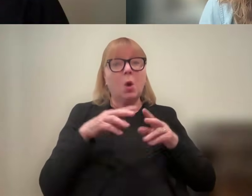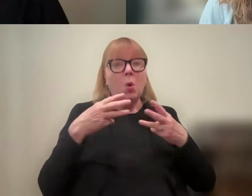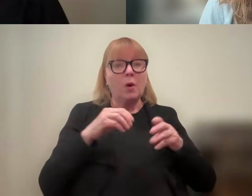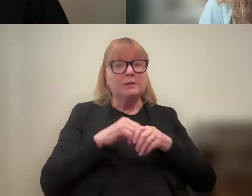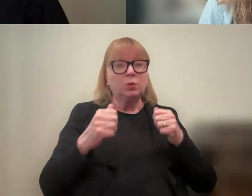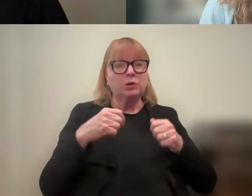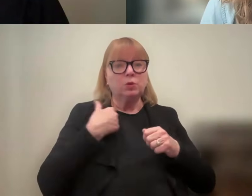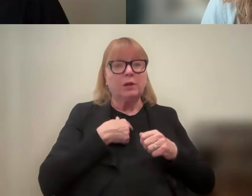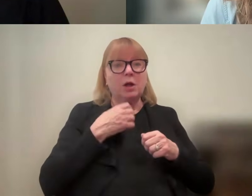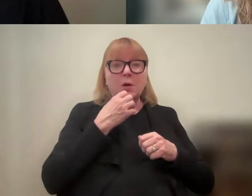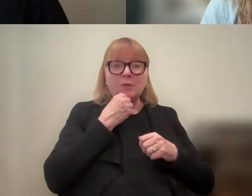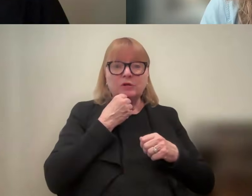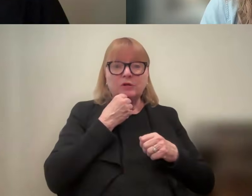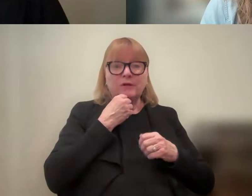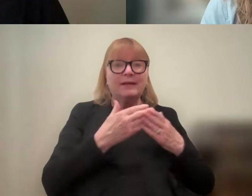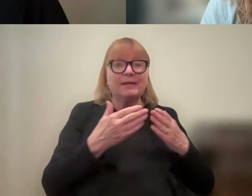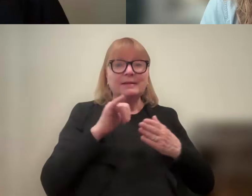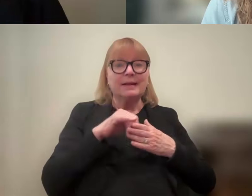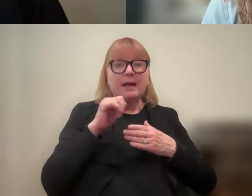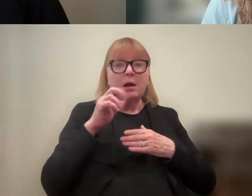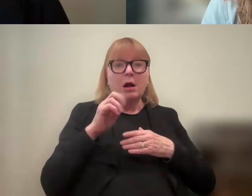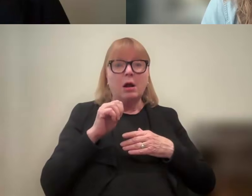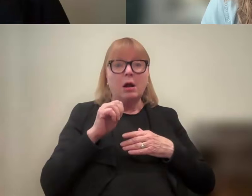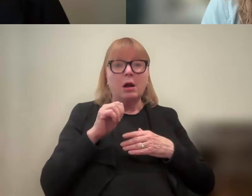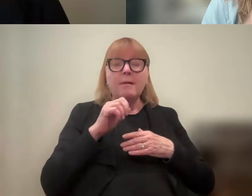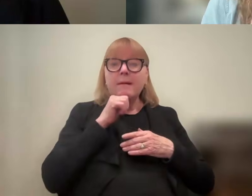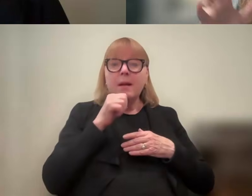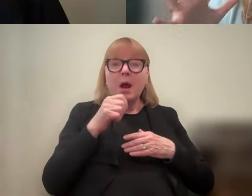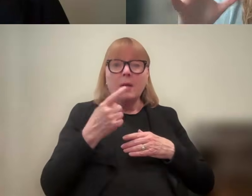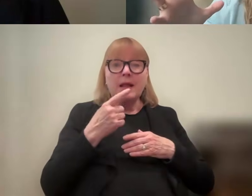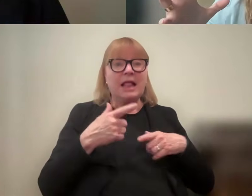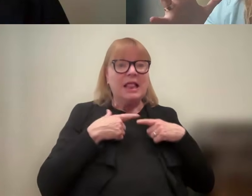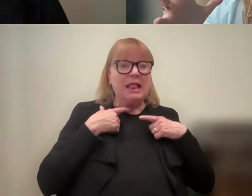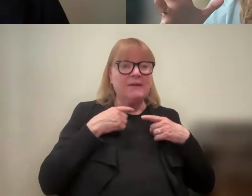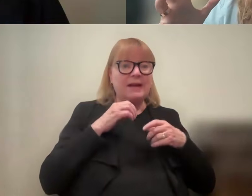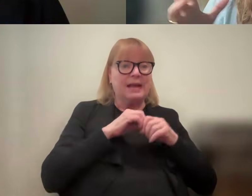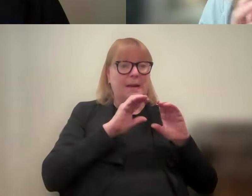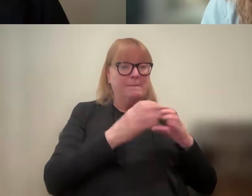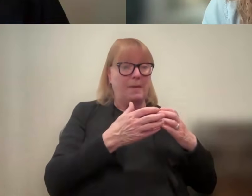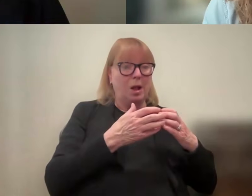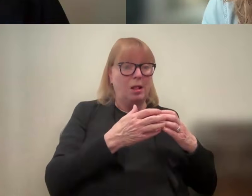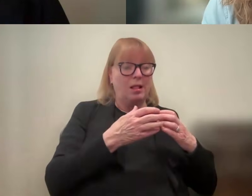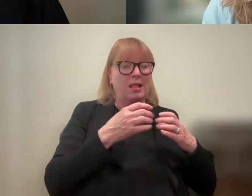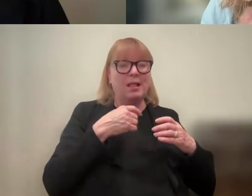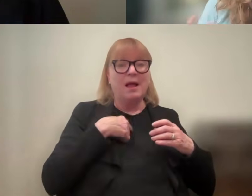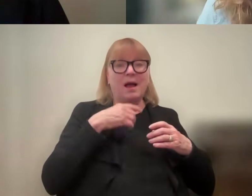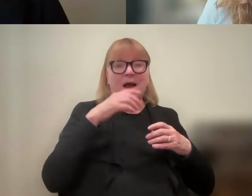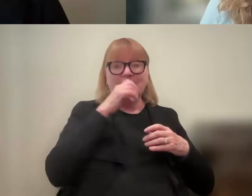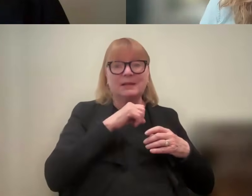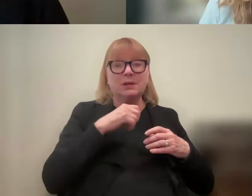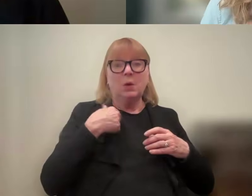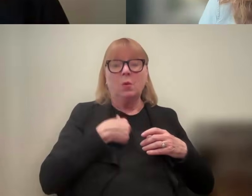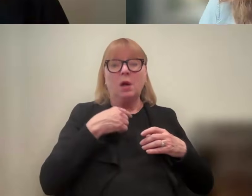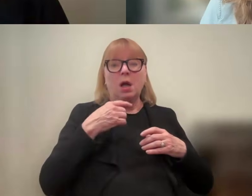in which we are preserving these things that are not only living in their own bubble, I guess. So we're